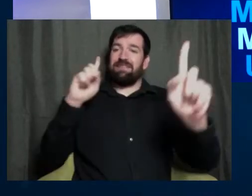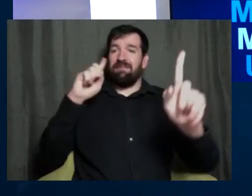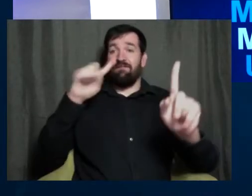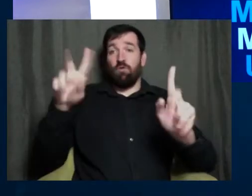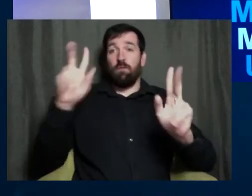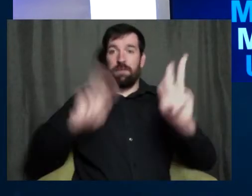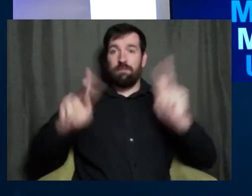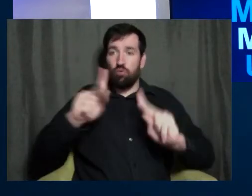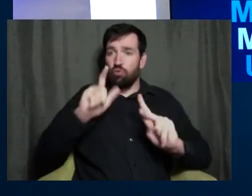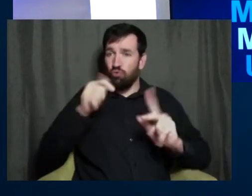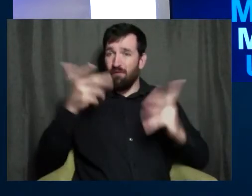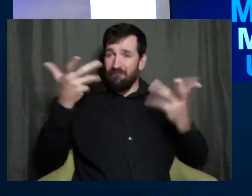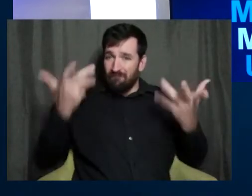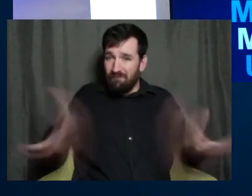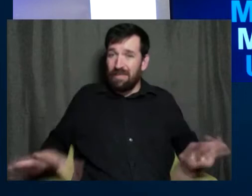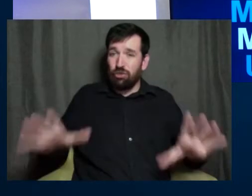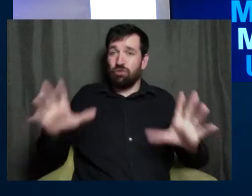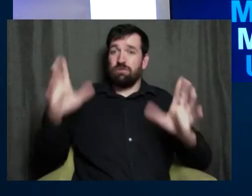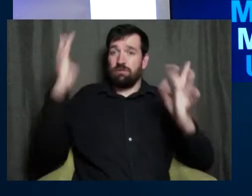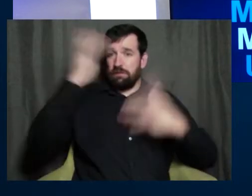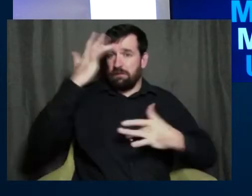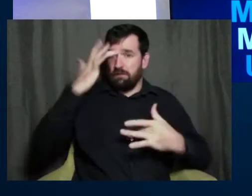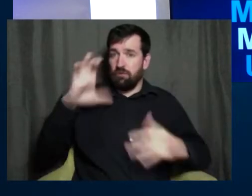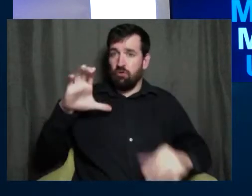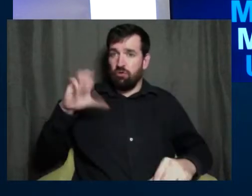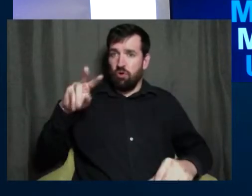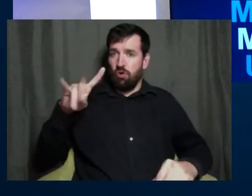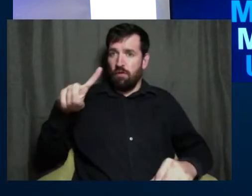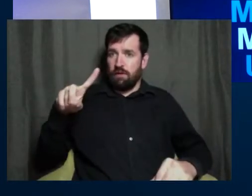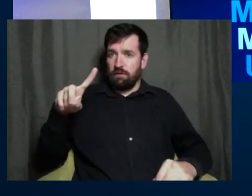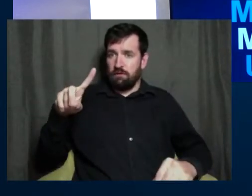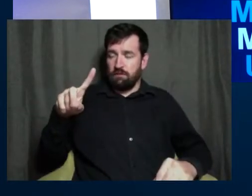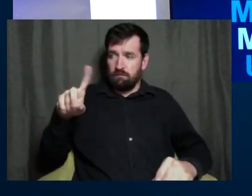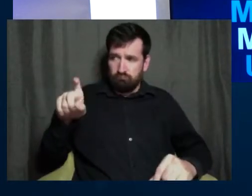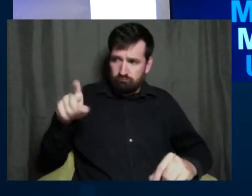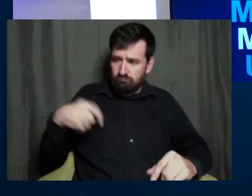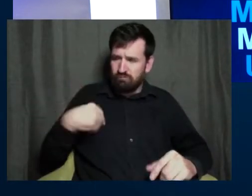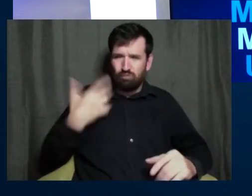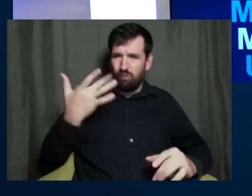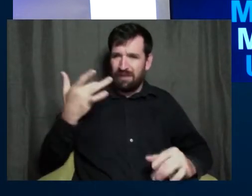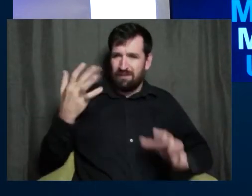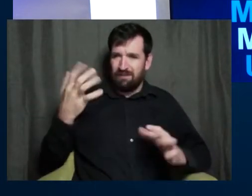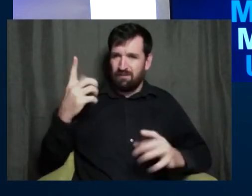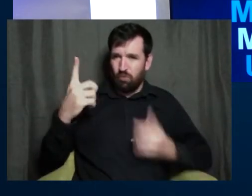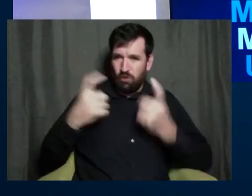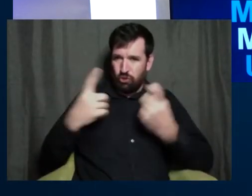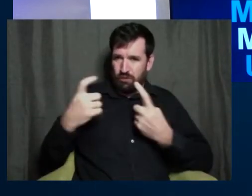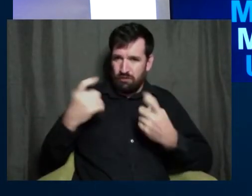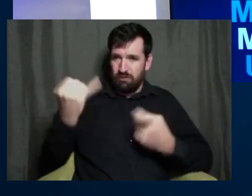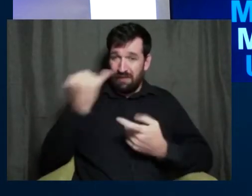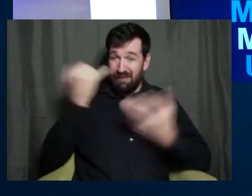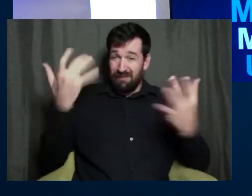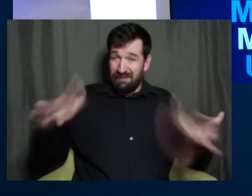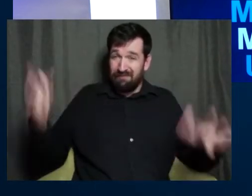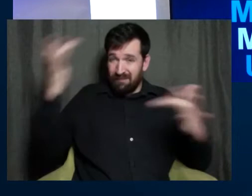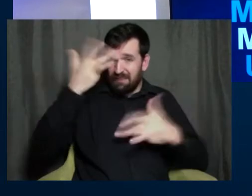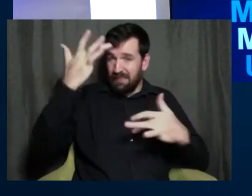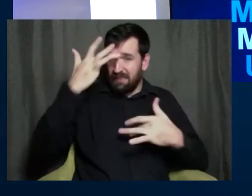my question to that is, why is that a question? Yeah. Is there something where if you've had COVID, the vaccine isn't